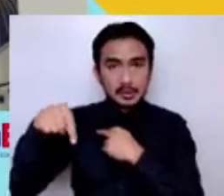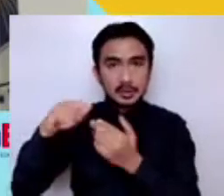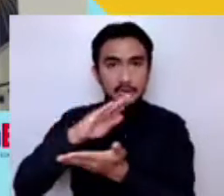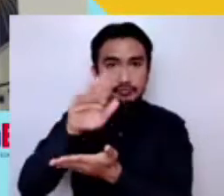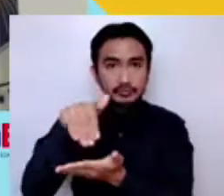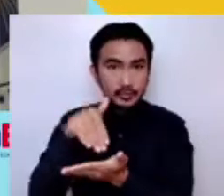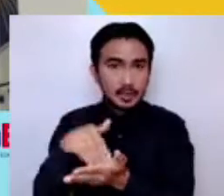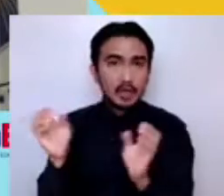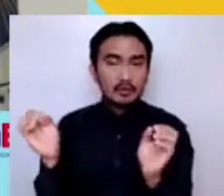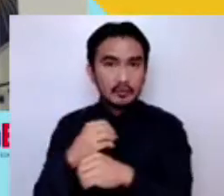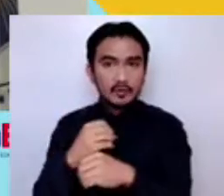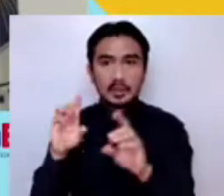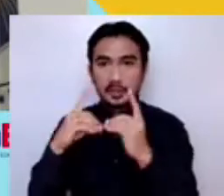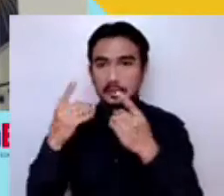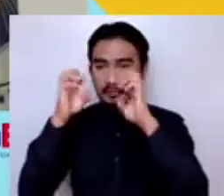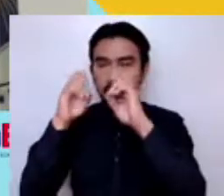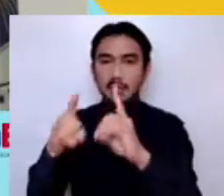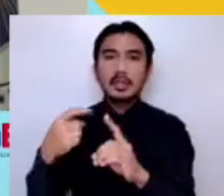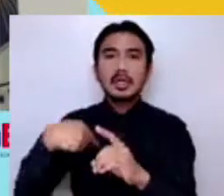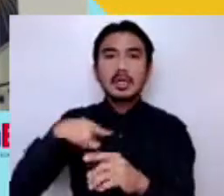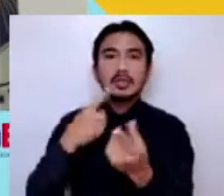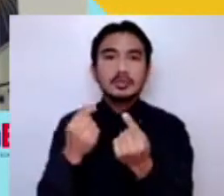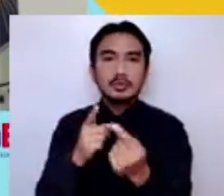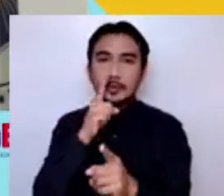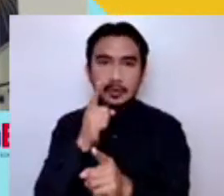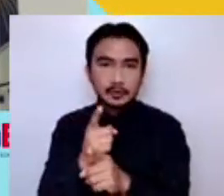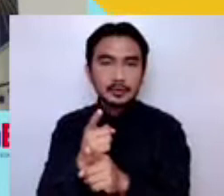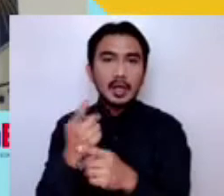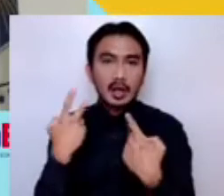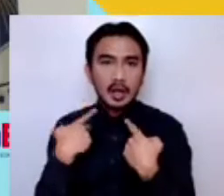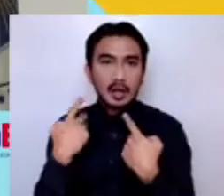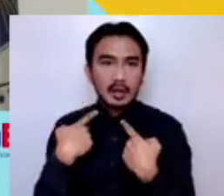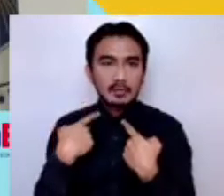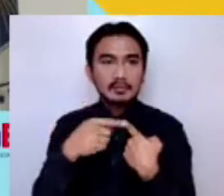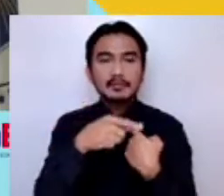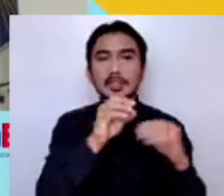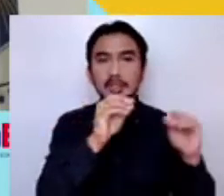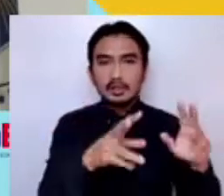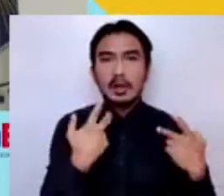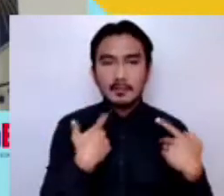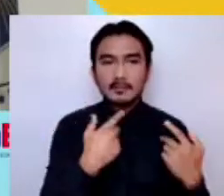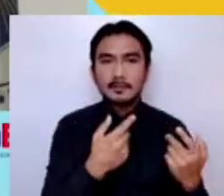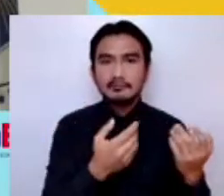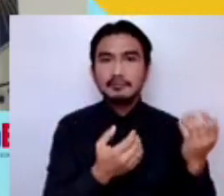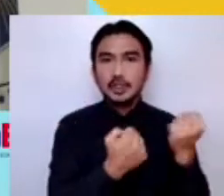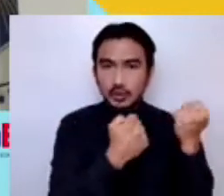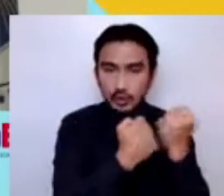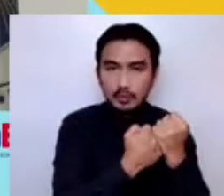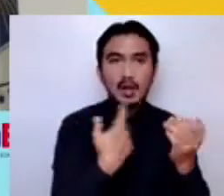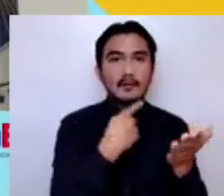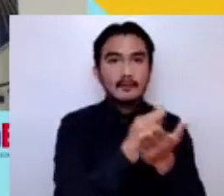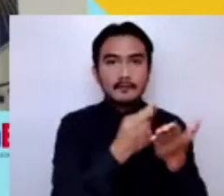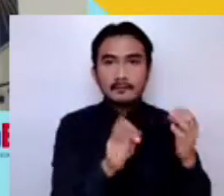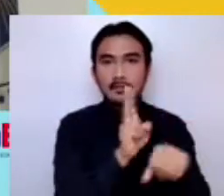schools division offices to ensure that you have the necessary tools and support that you need in order